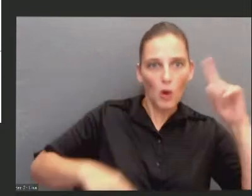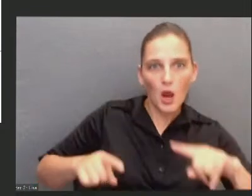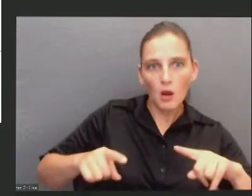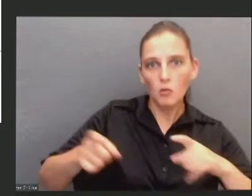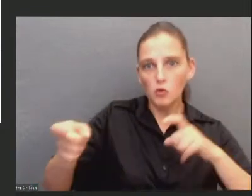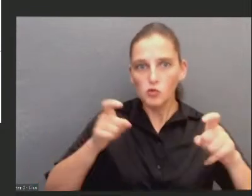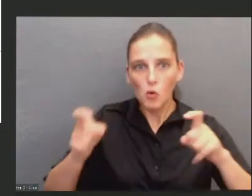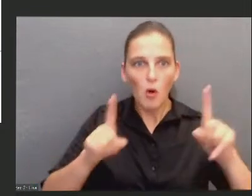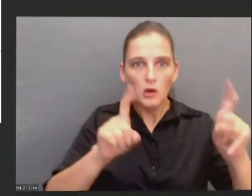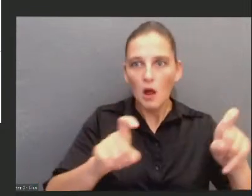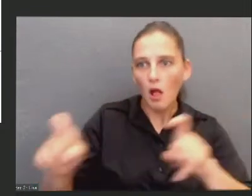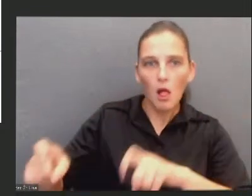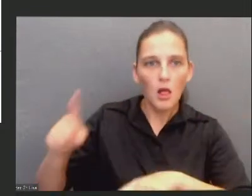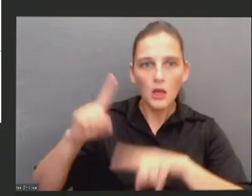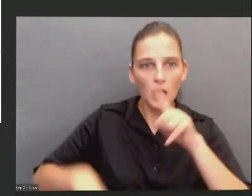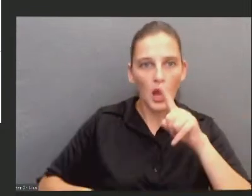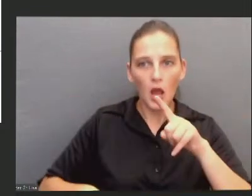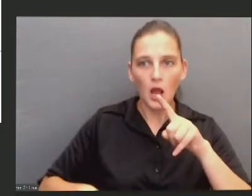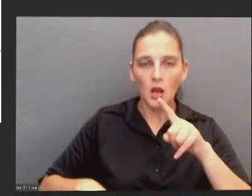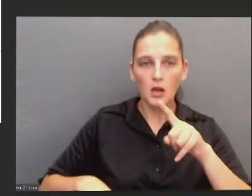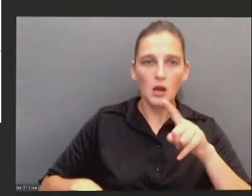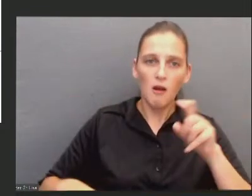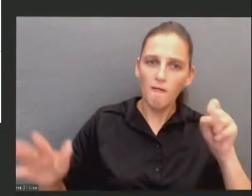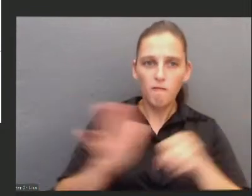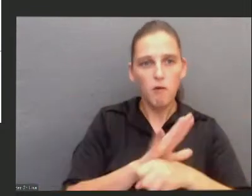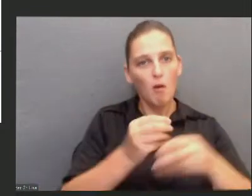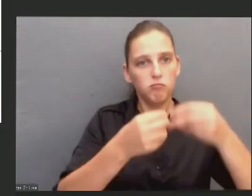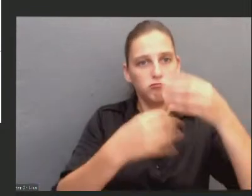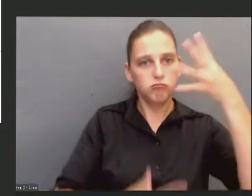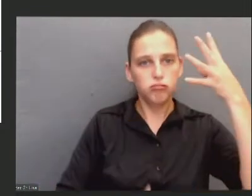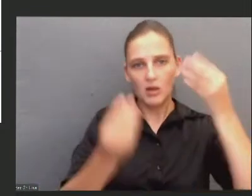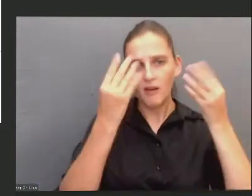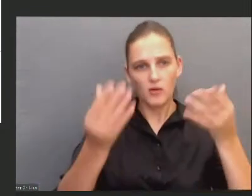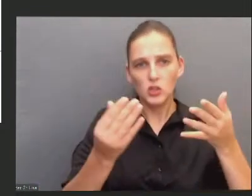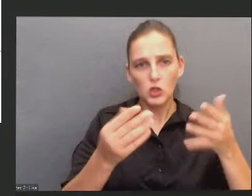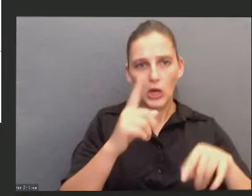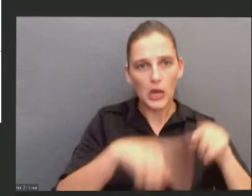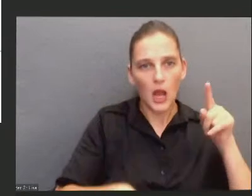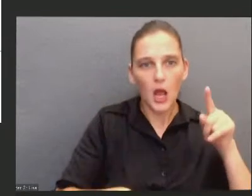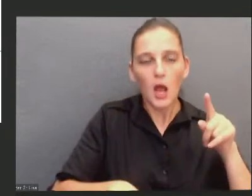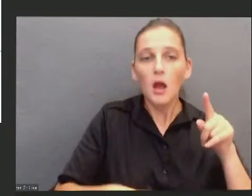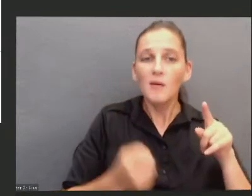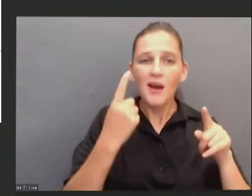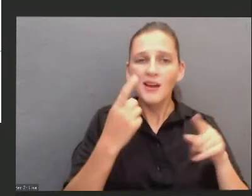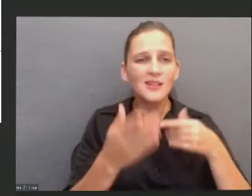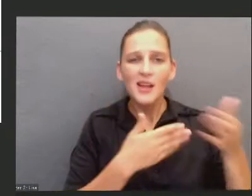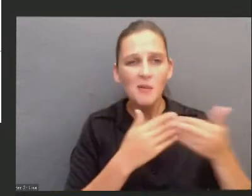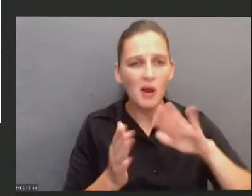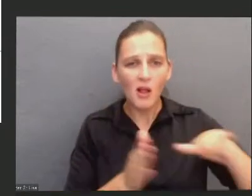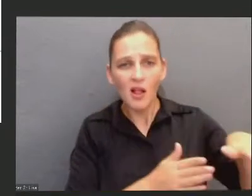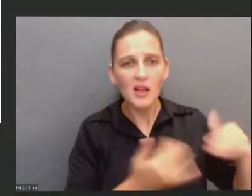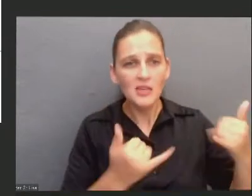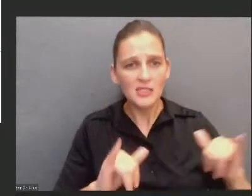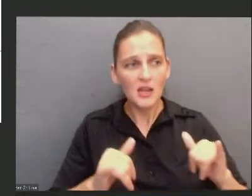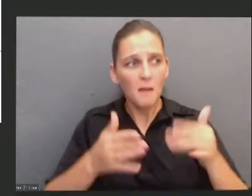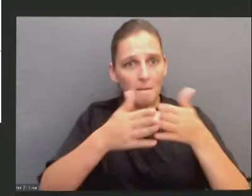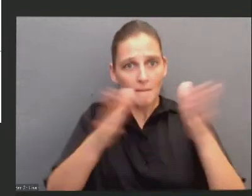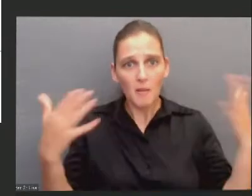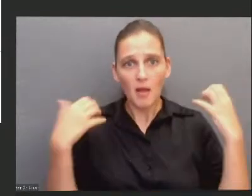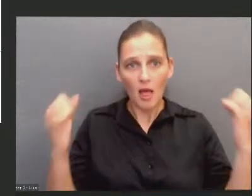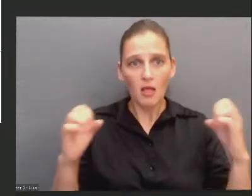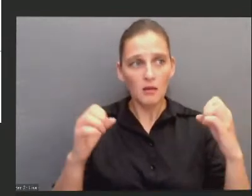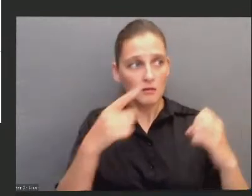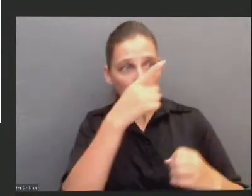that absolutely should not prevent health authorities from prioritizing resource allocation to groups who have increased risk